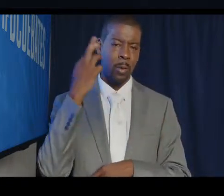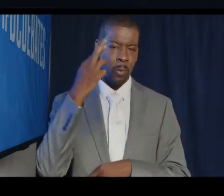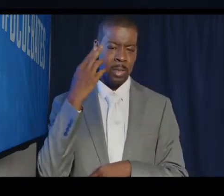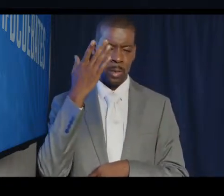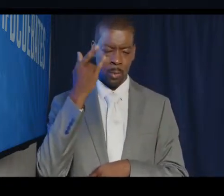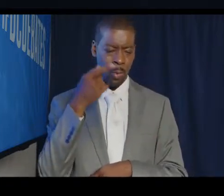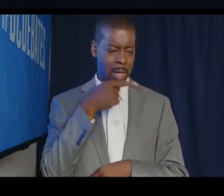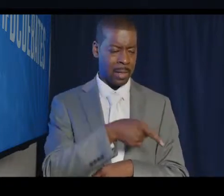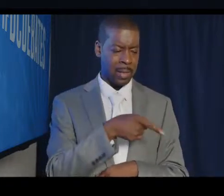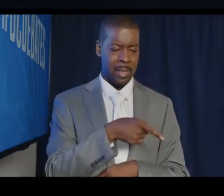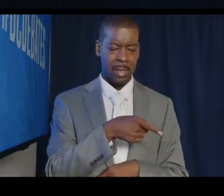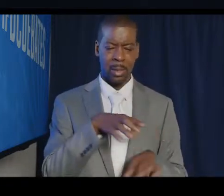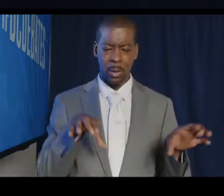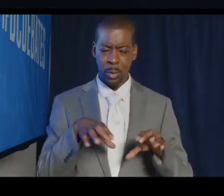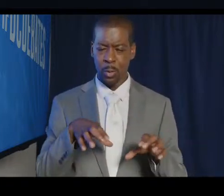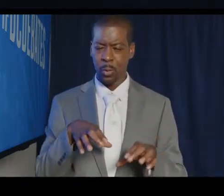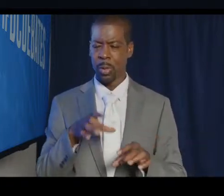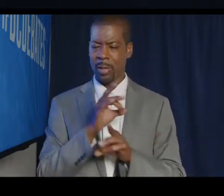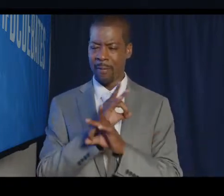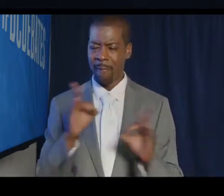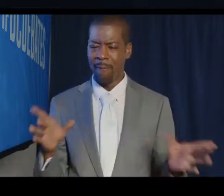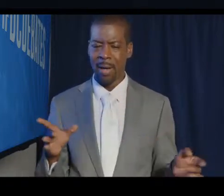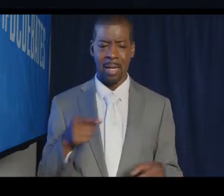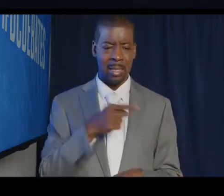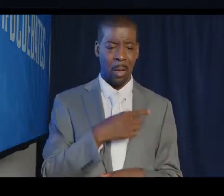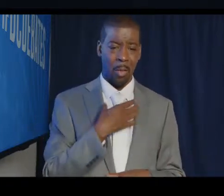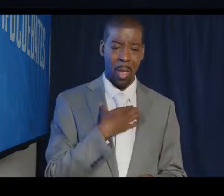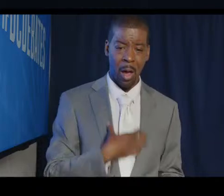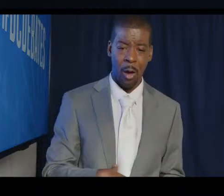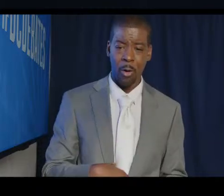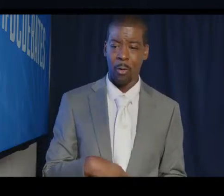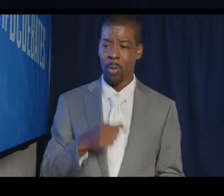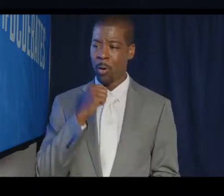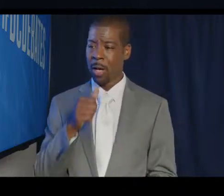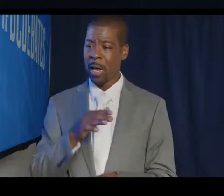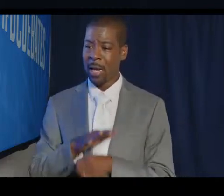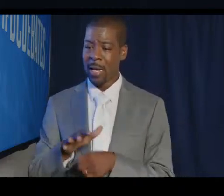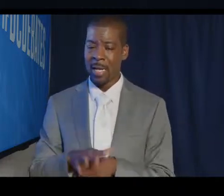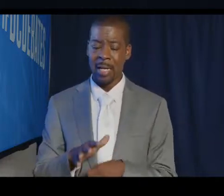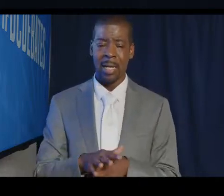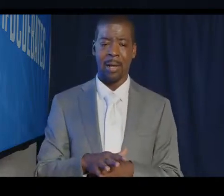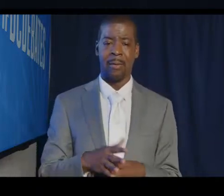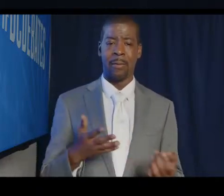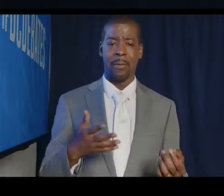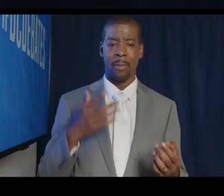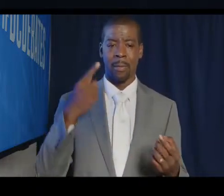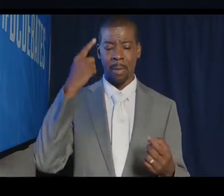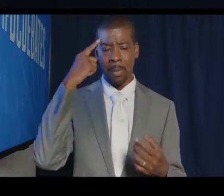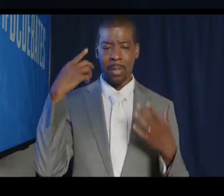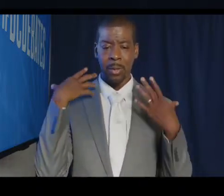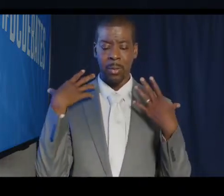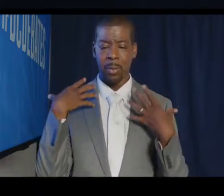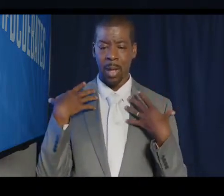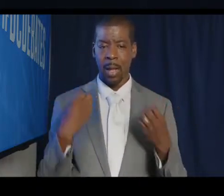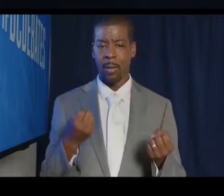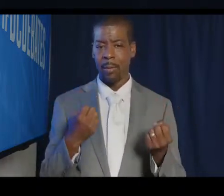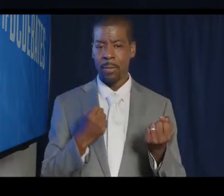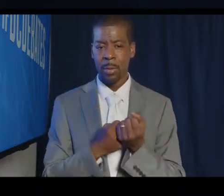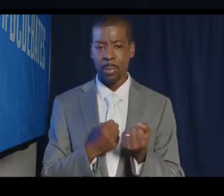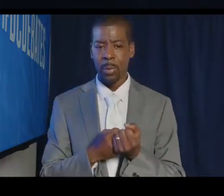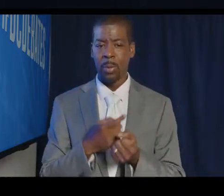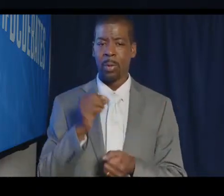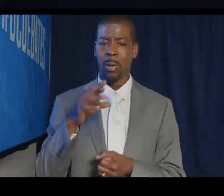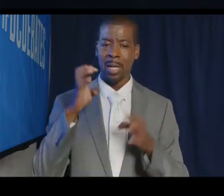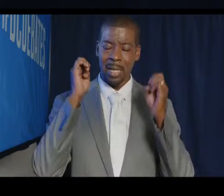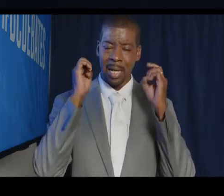crime, what they're hungry for, what they're needing, what they're lacking in mental health support and education and